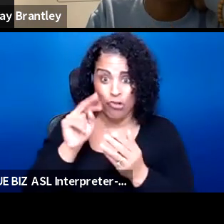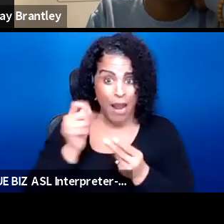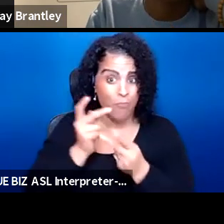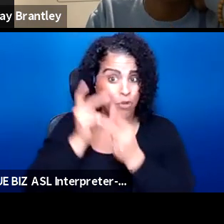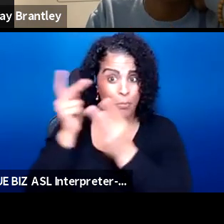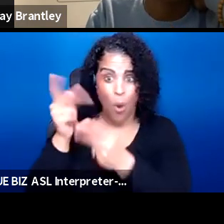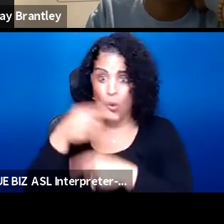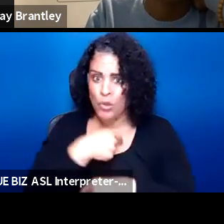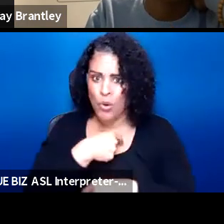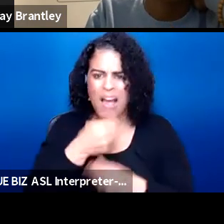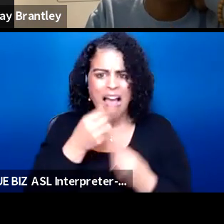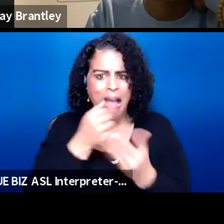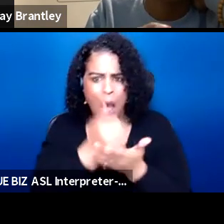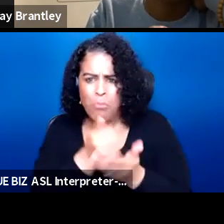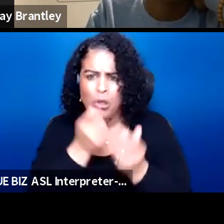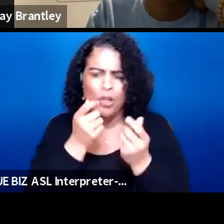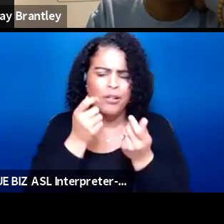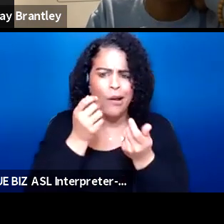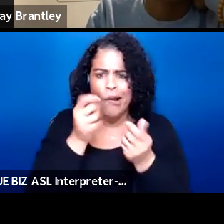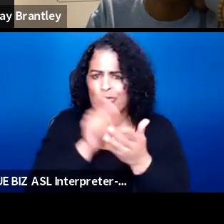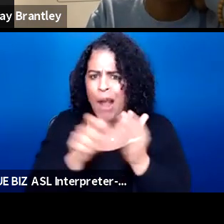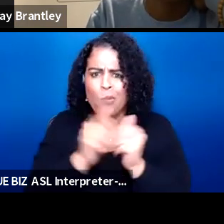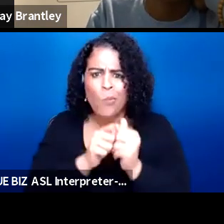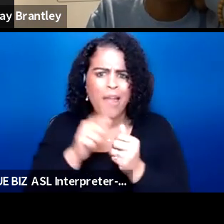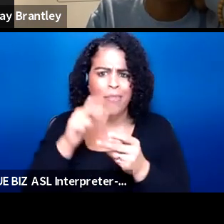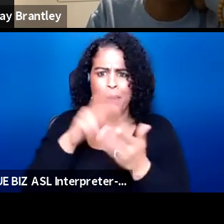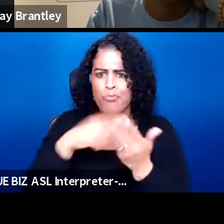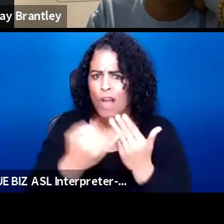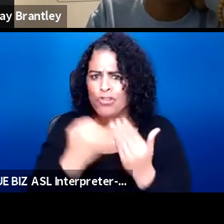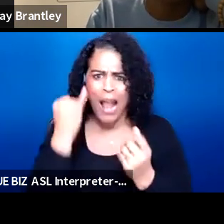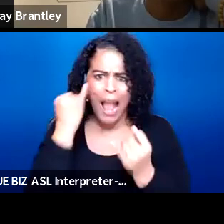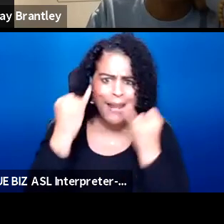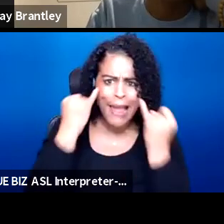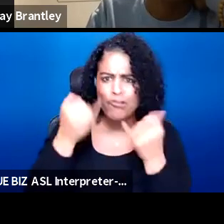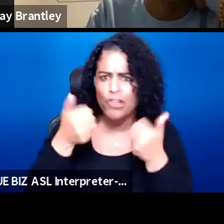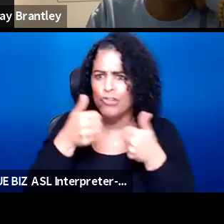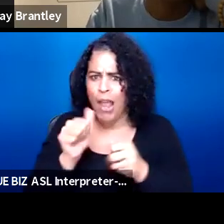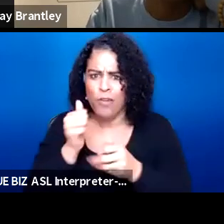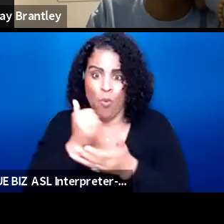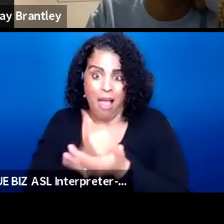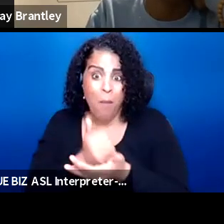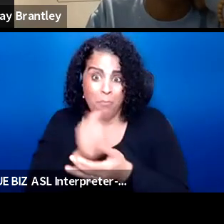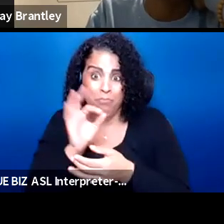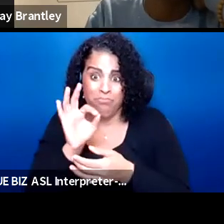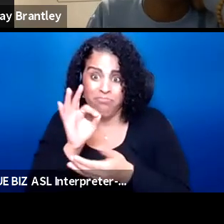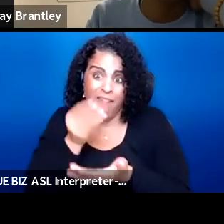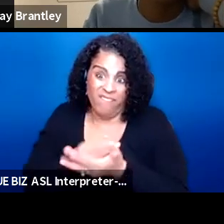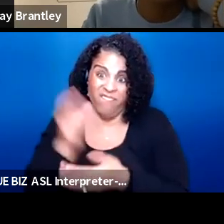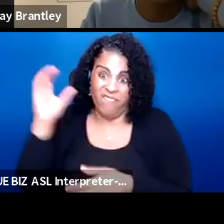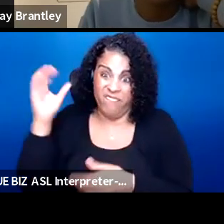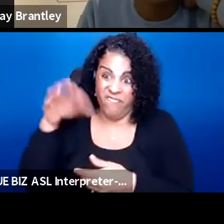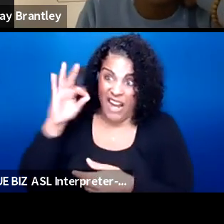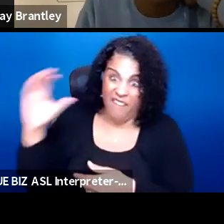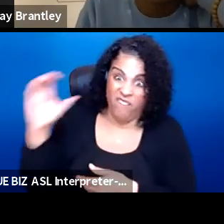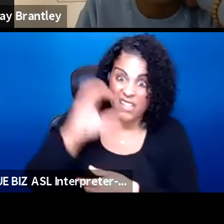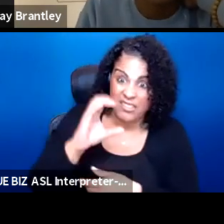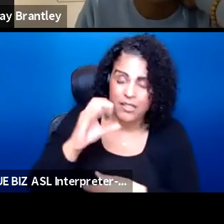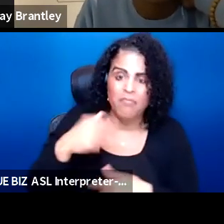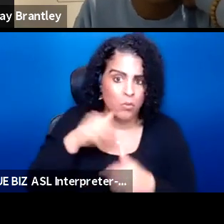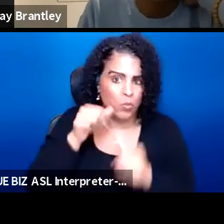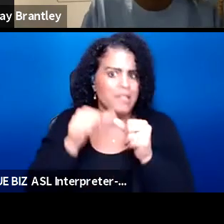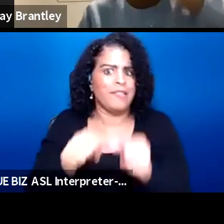them with project ideation and all this other stuff, and to help people find funding. So I'm gonna continue to do that,